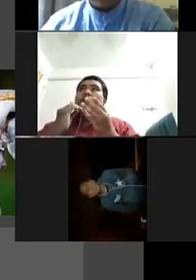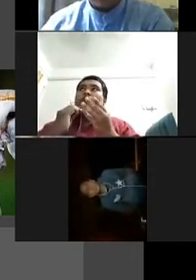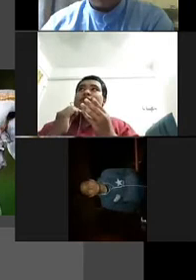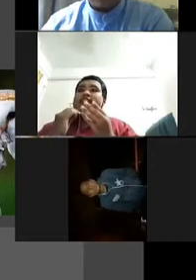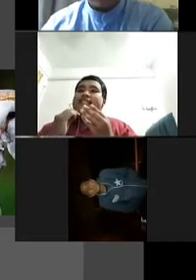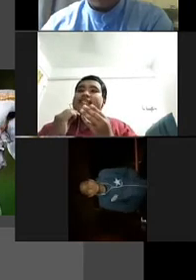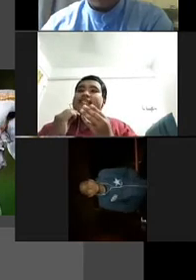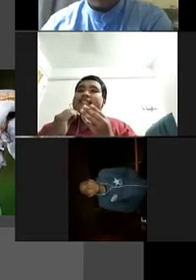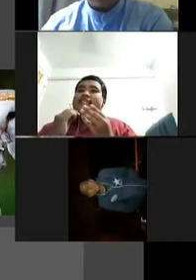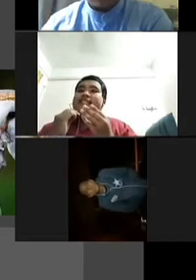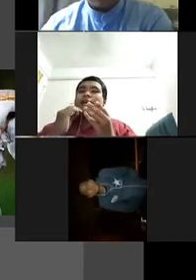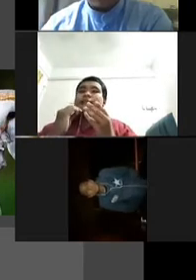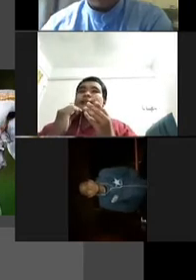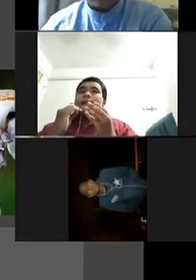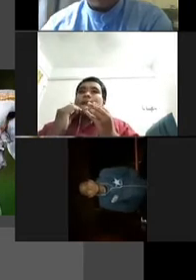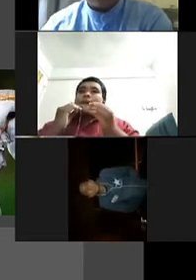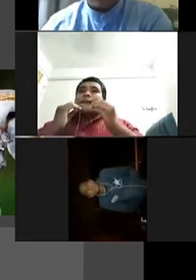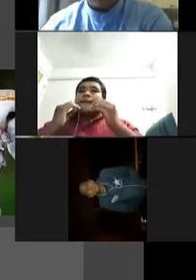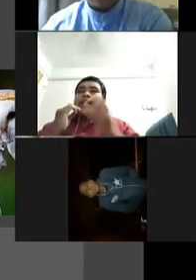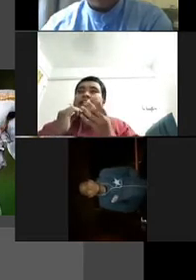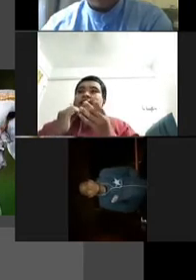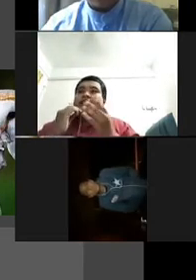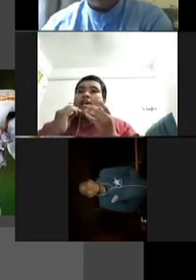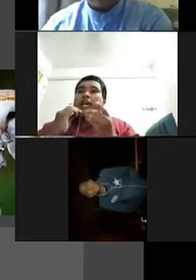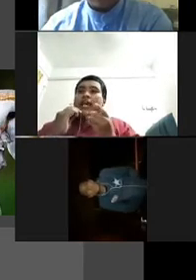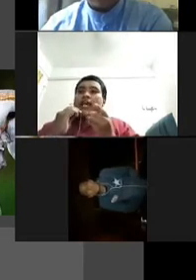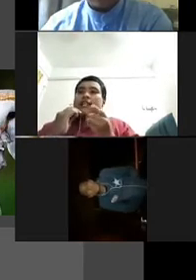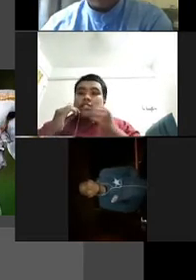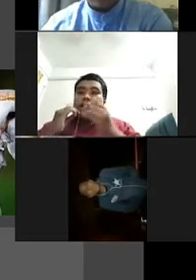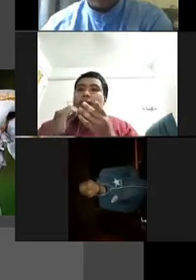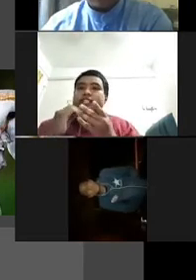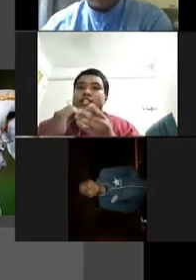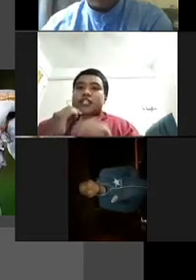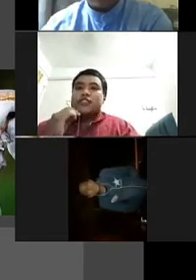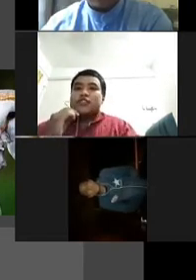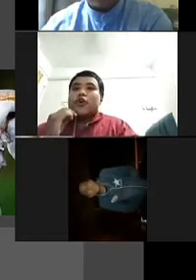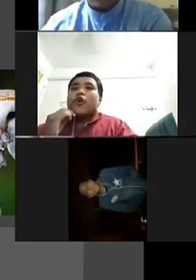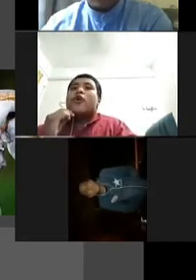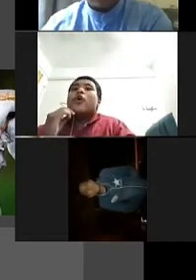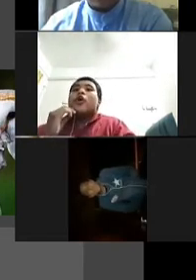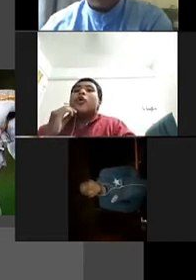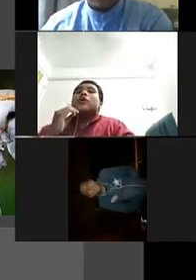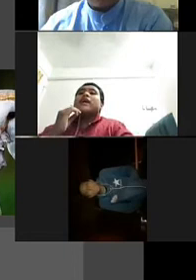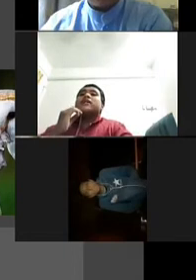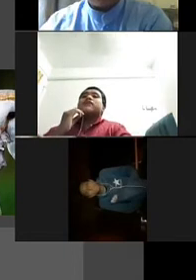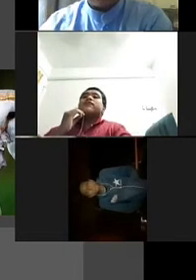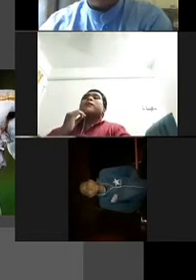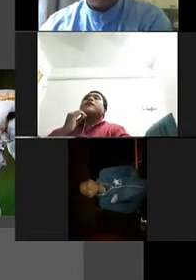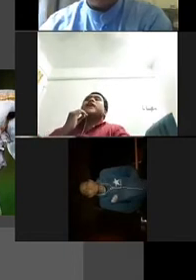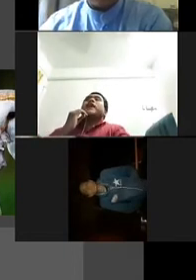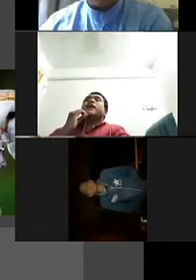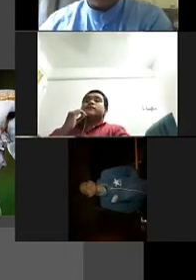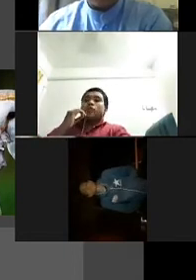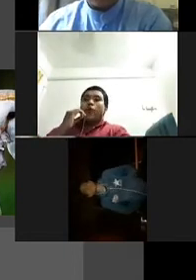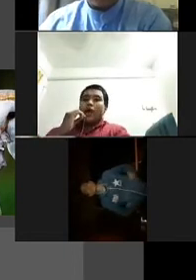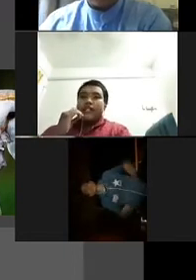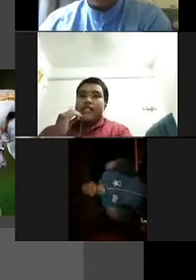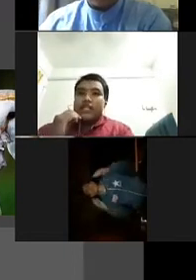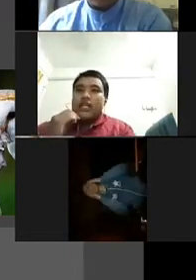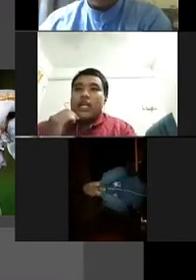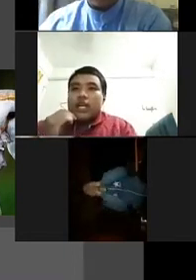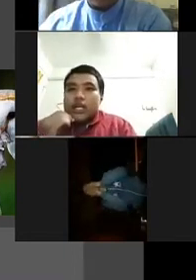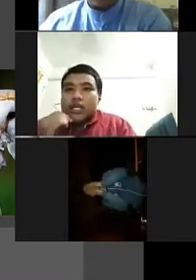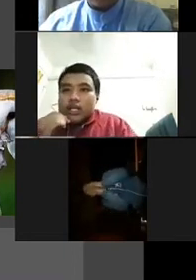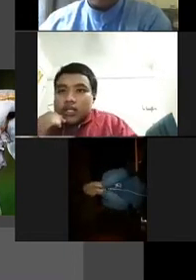number of diseases such as cancer and depression. So, organic farming can